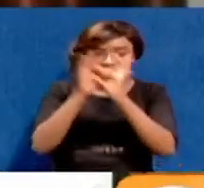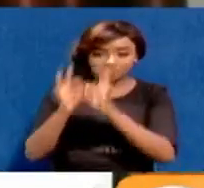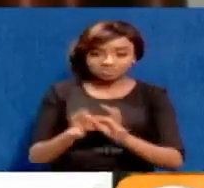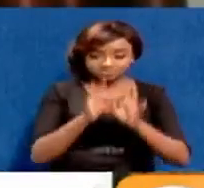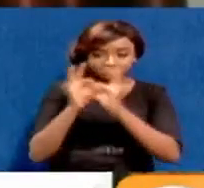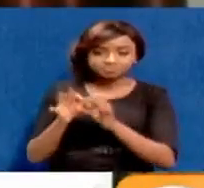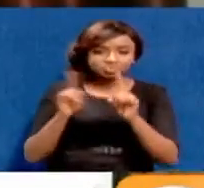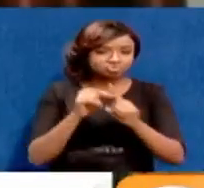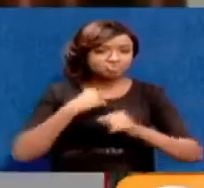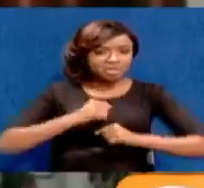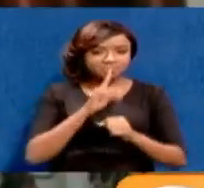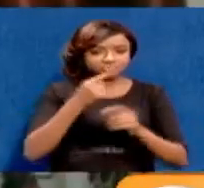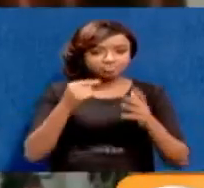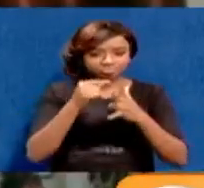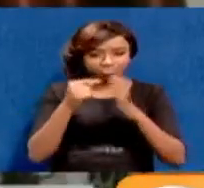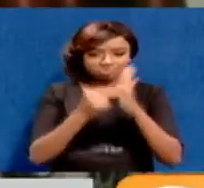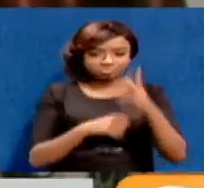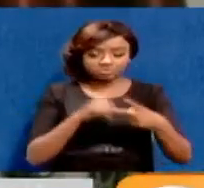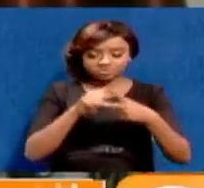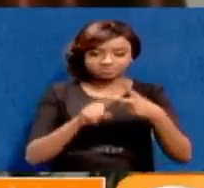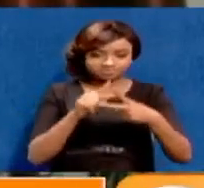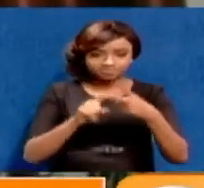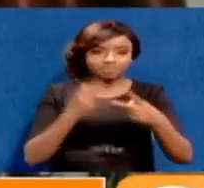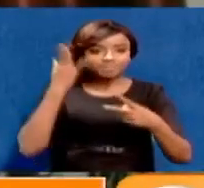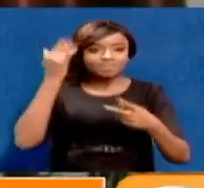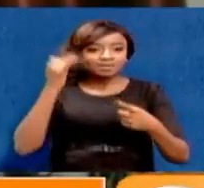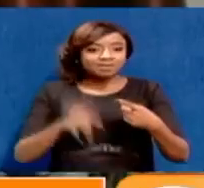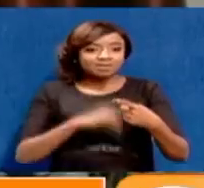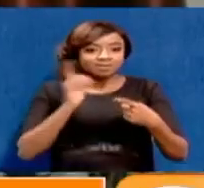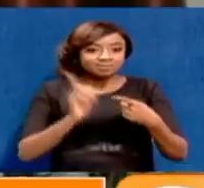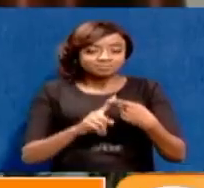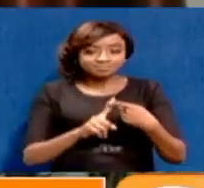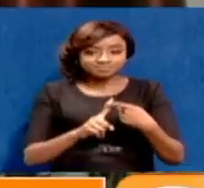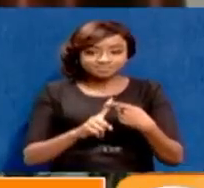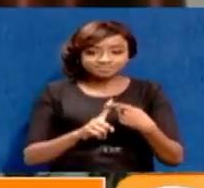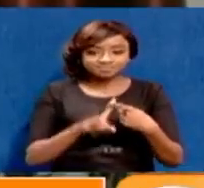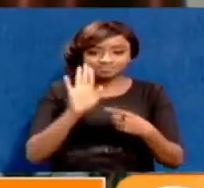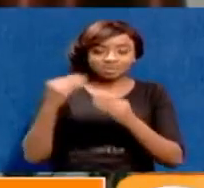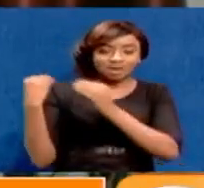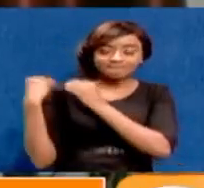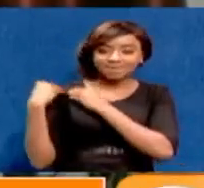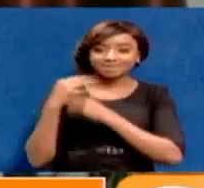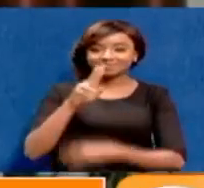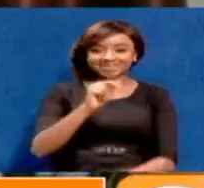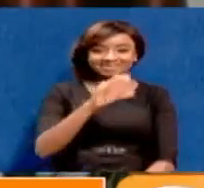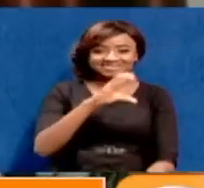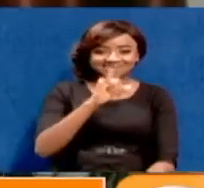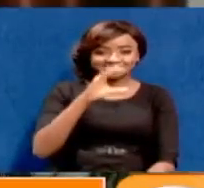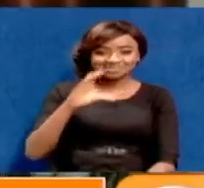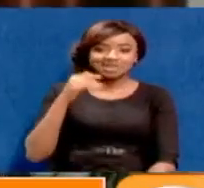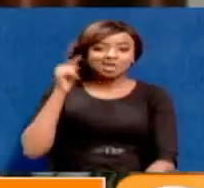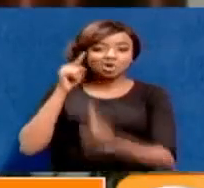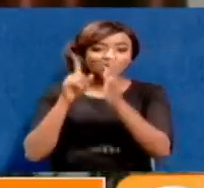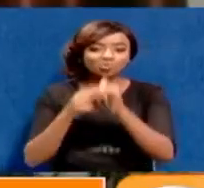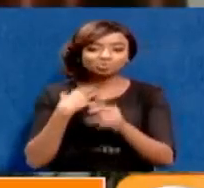you've mentioned the issue of integration and cohesion, because the main mandate of NCIC is to create